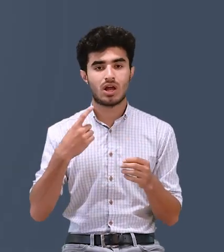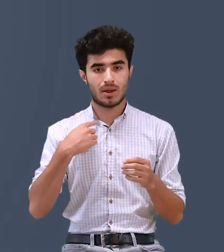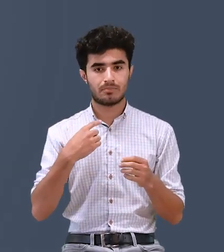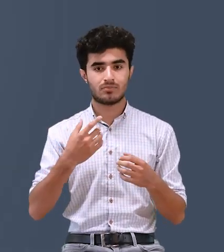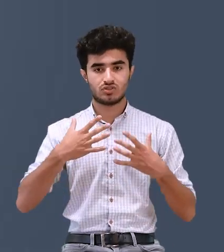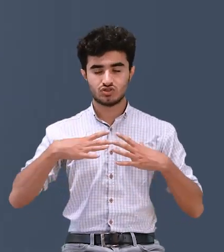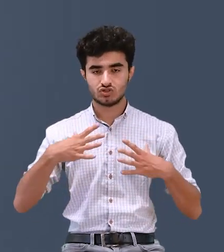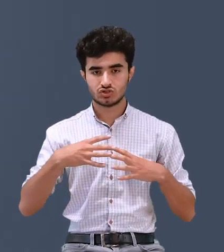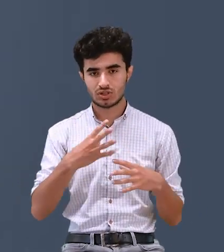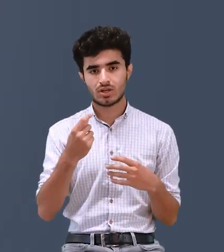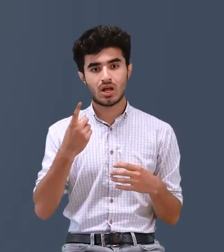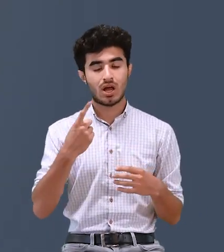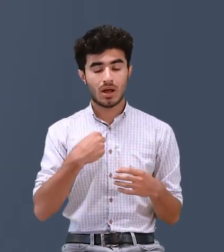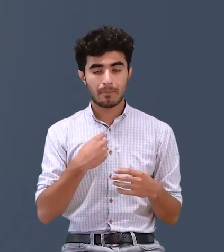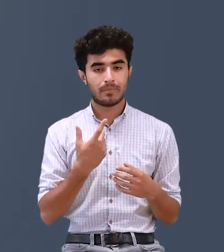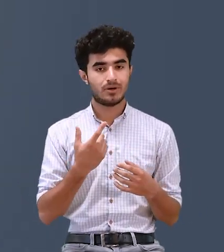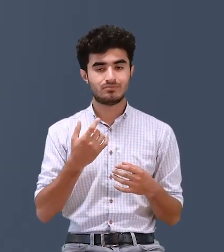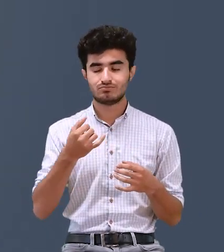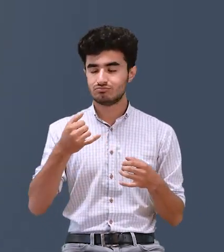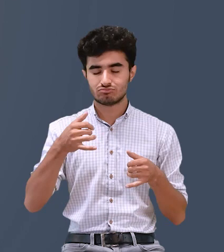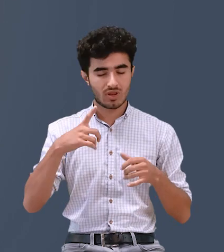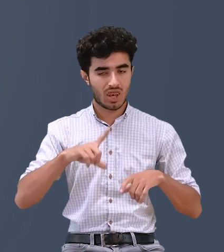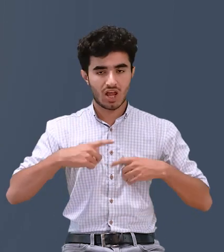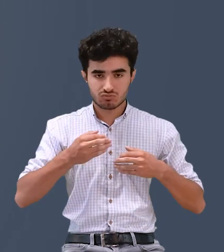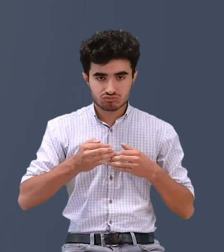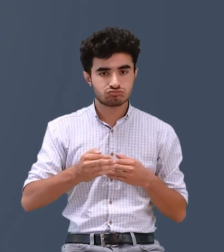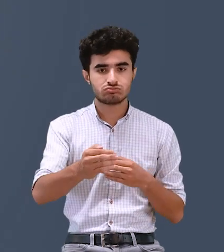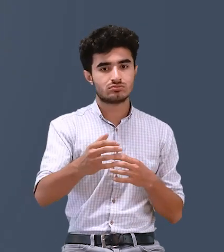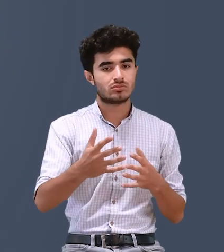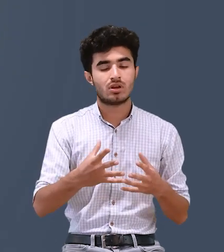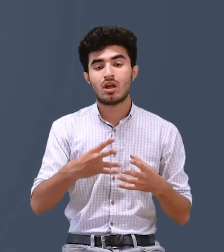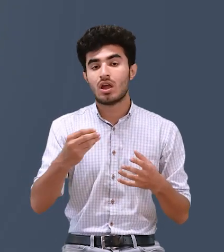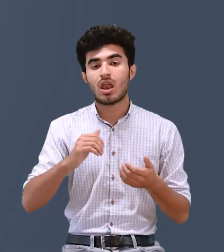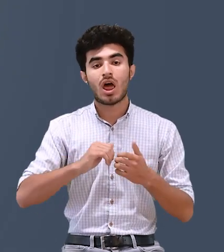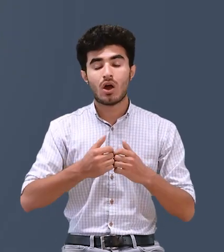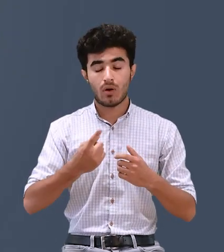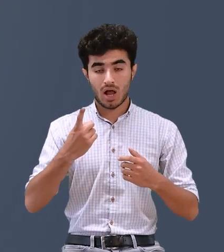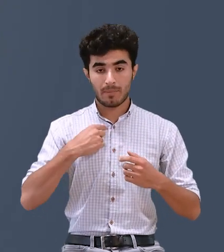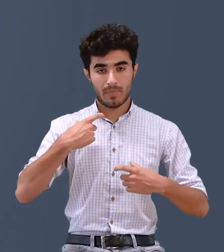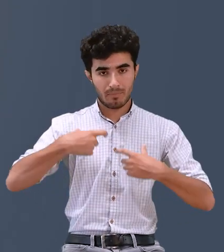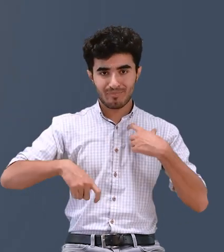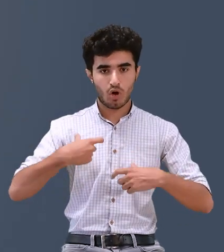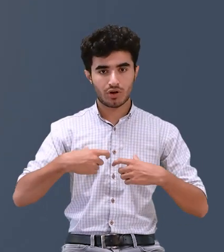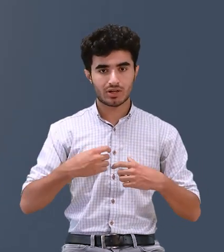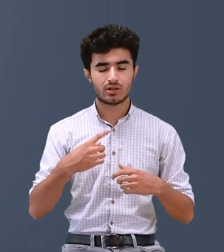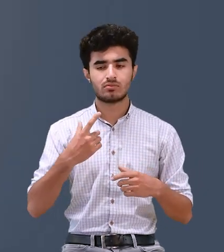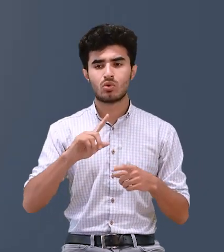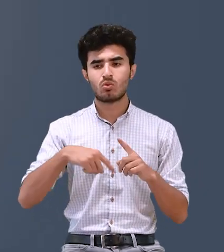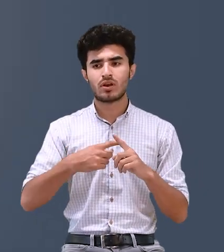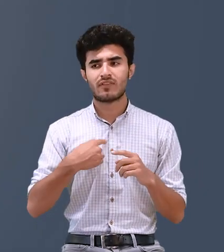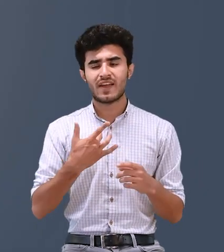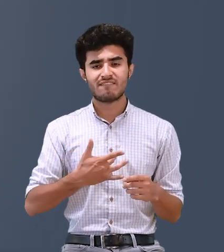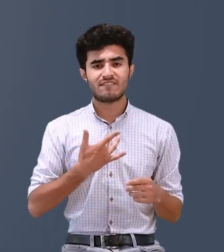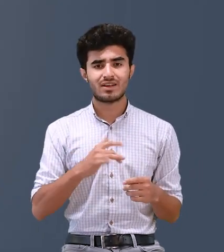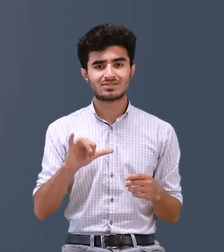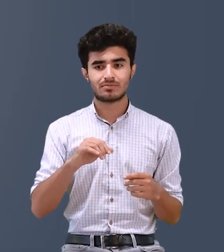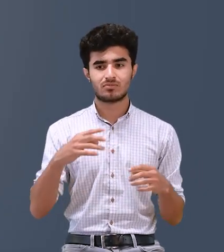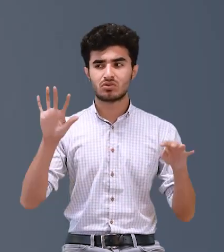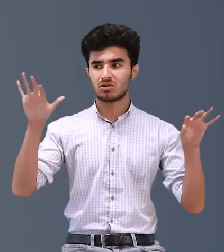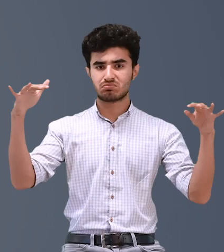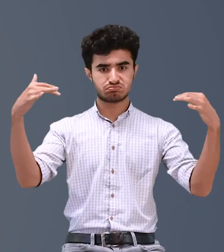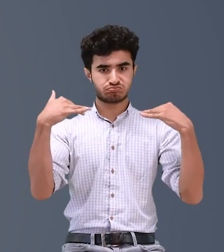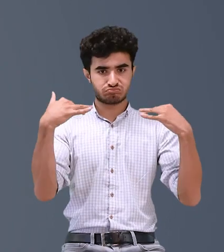own experiences with our body, and how often at times we feel